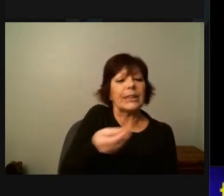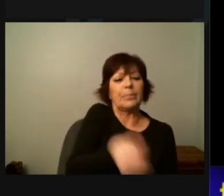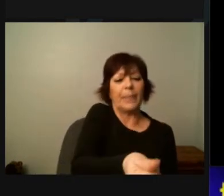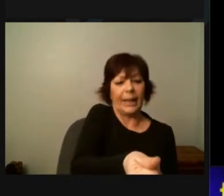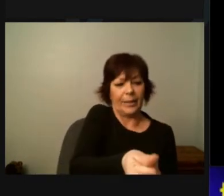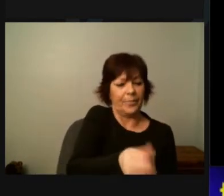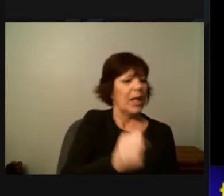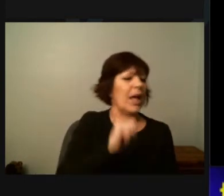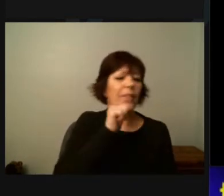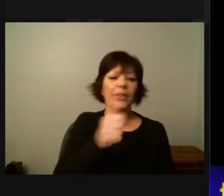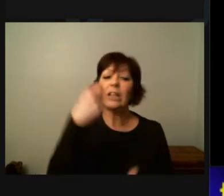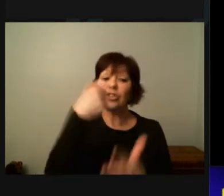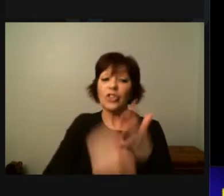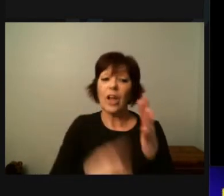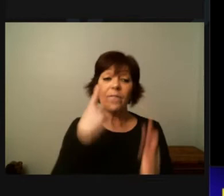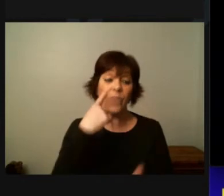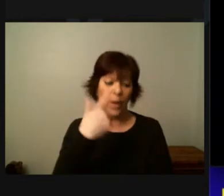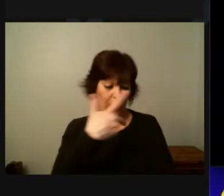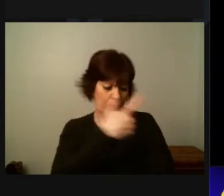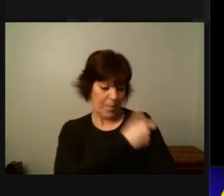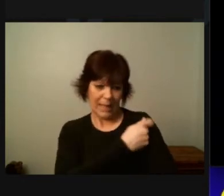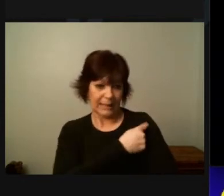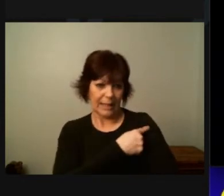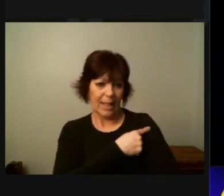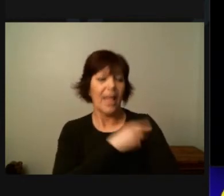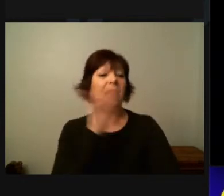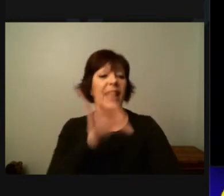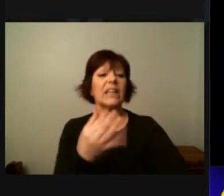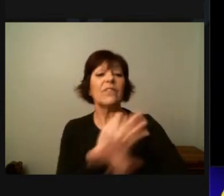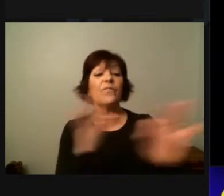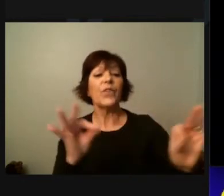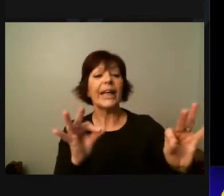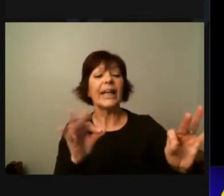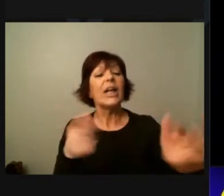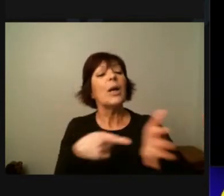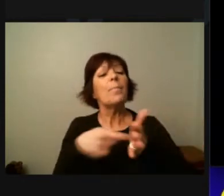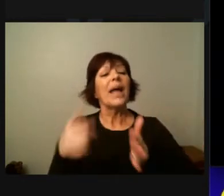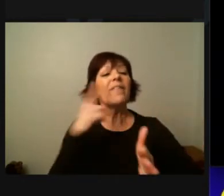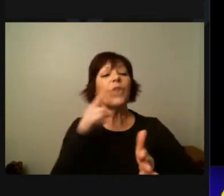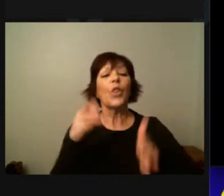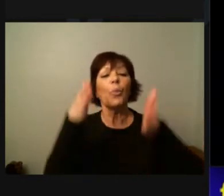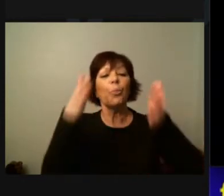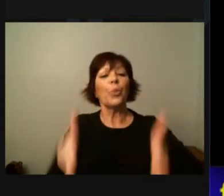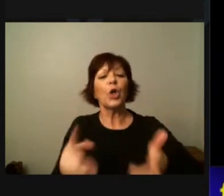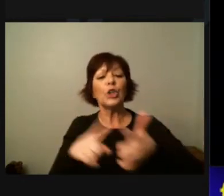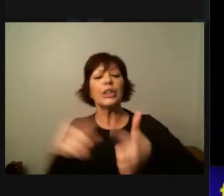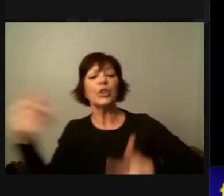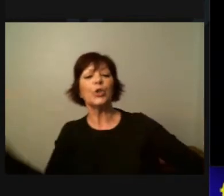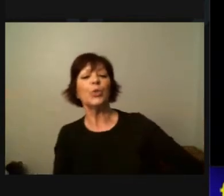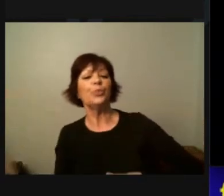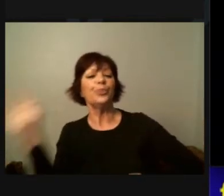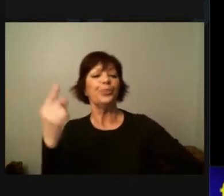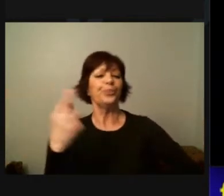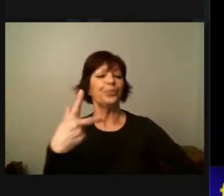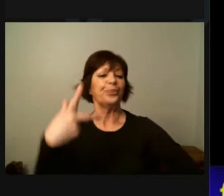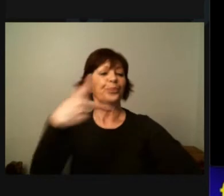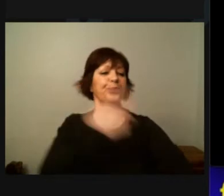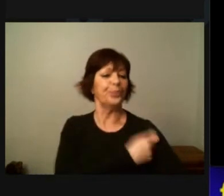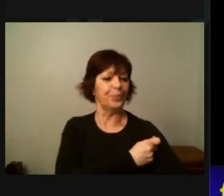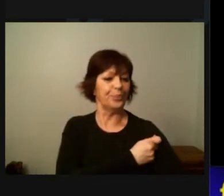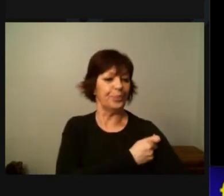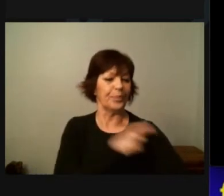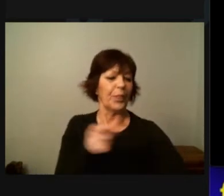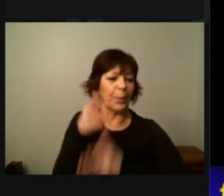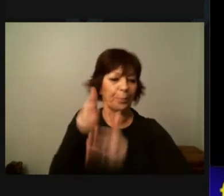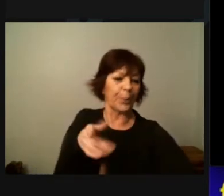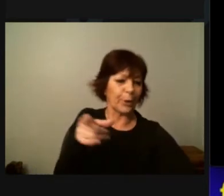charging you for the vaccine because that's free, you paid for it. It's an administrative cost. It's the cost of whatever